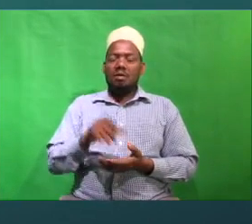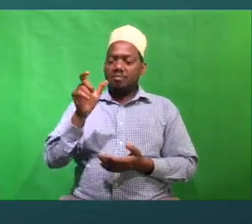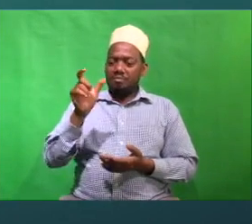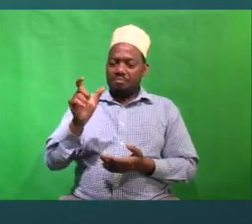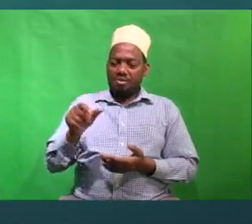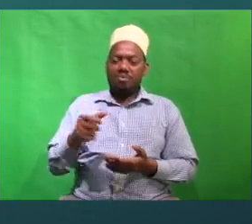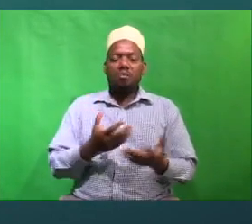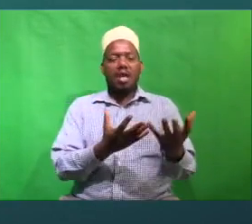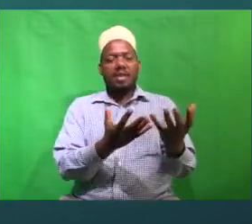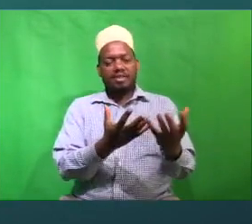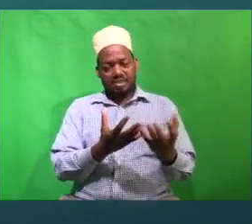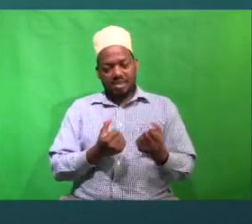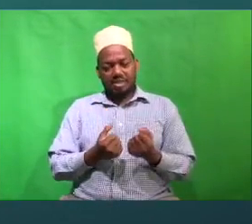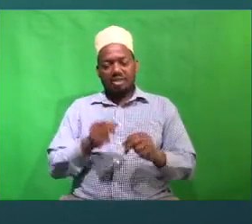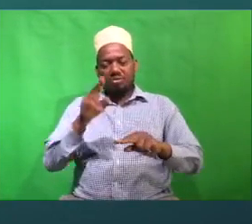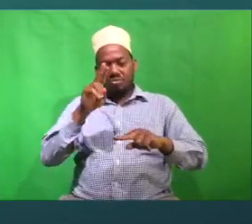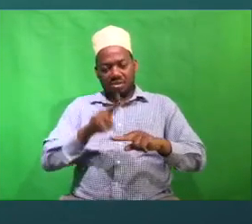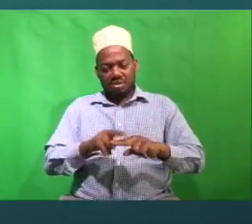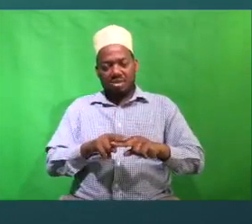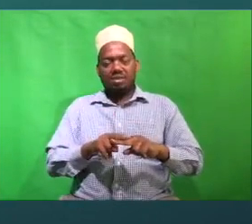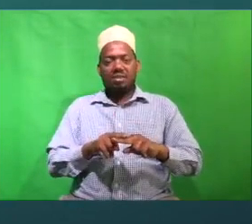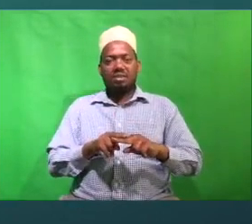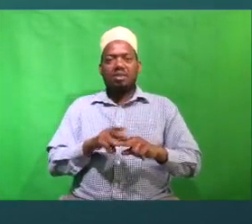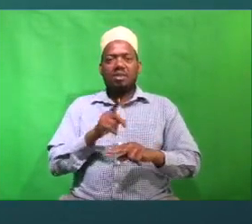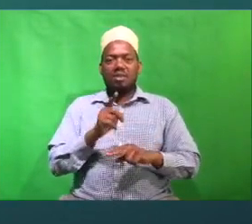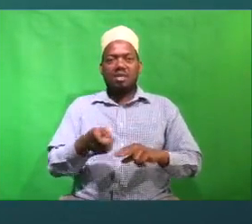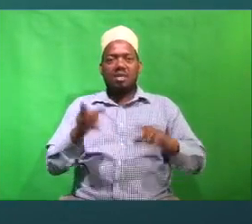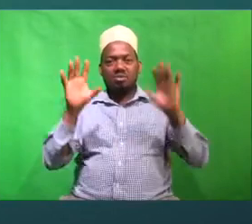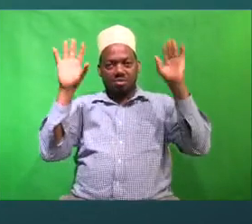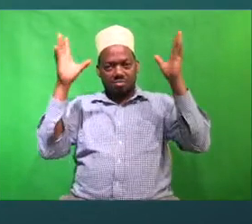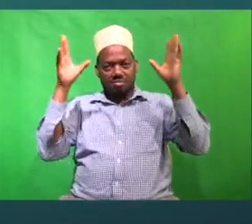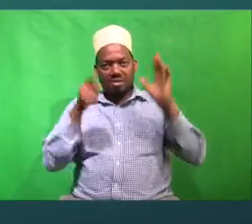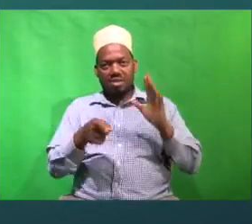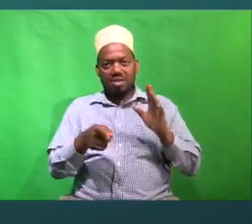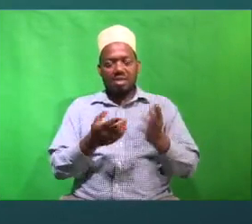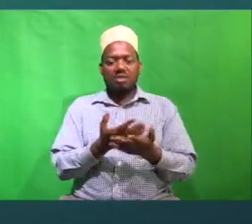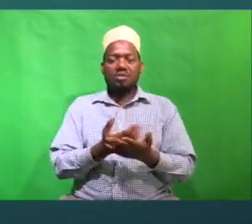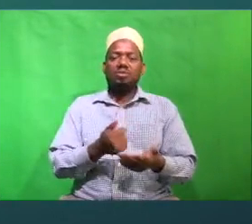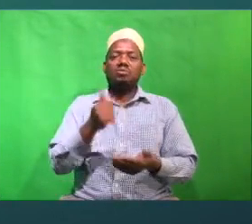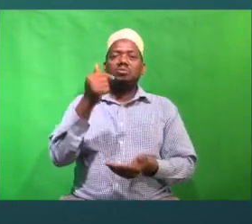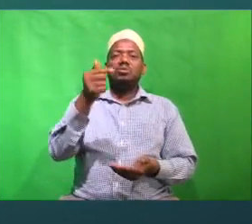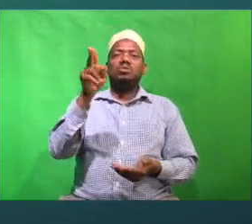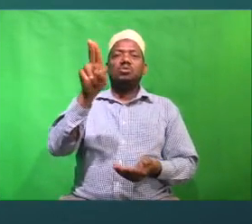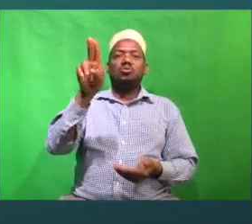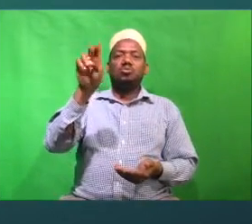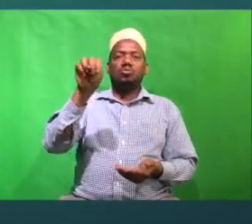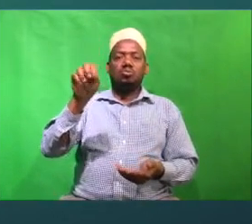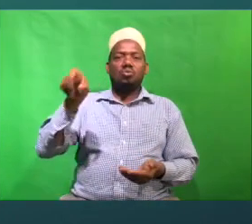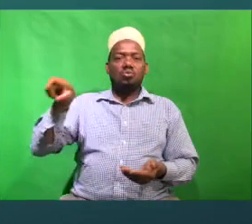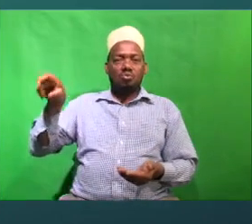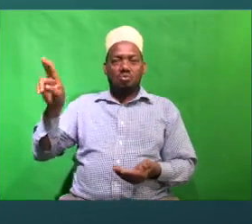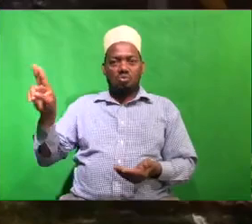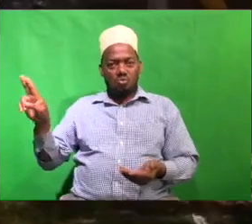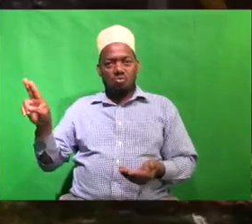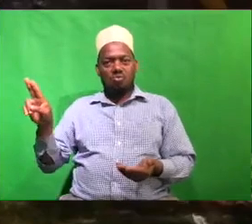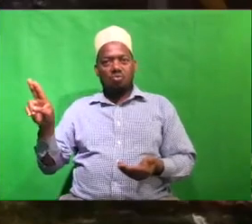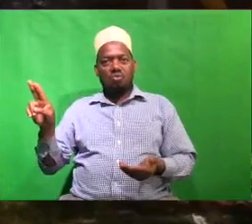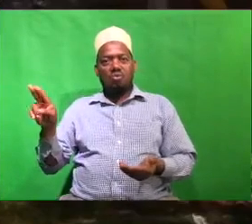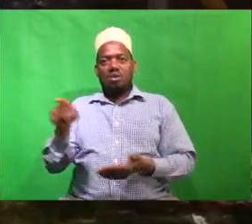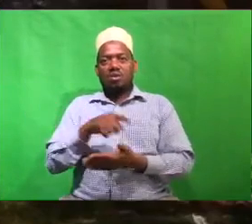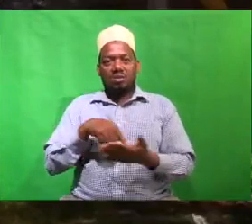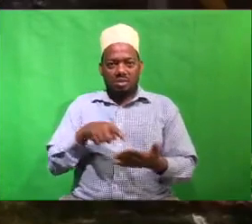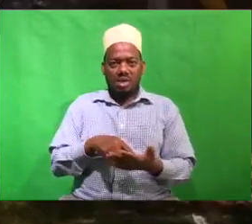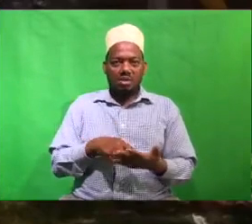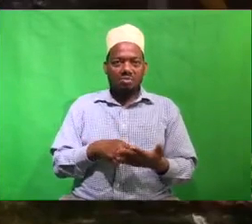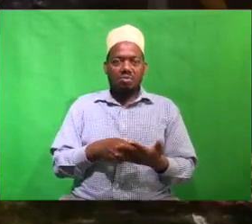will be attracted to settle in the area city of the Tungu town because it is a modern town,